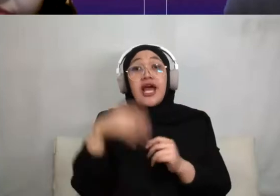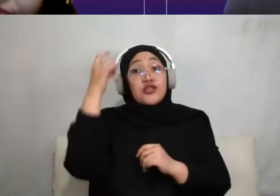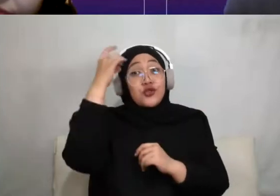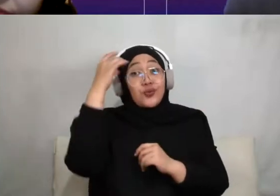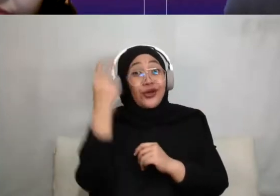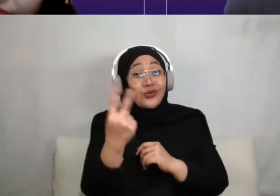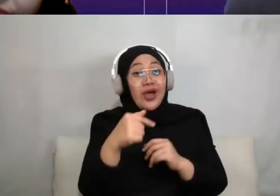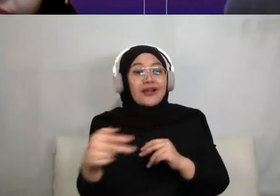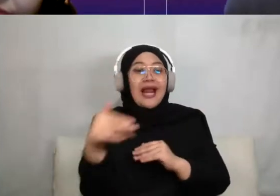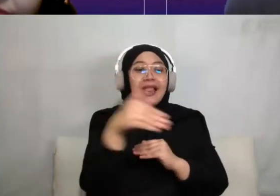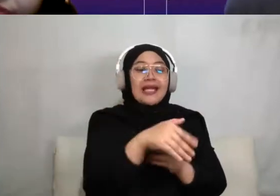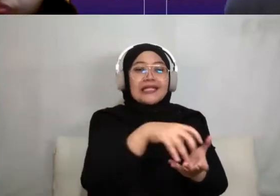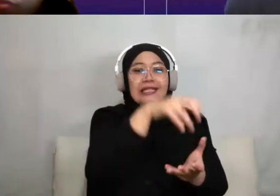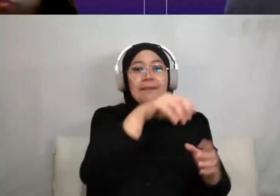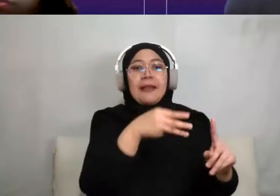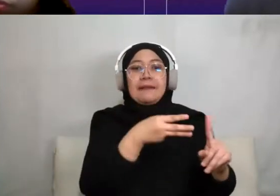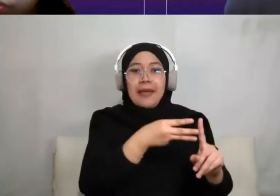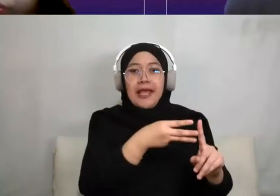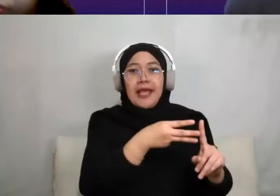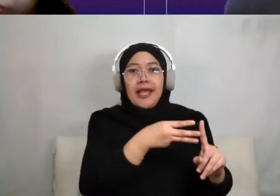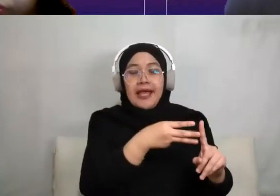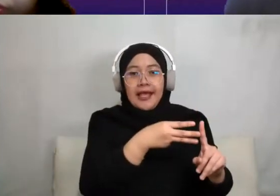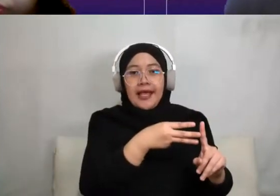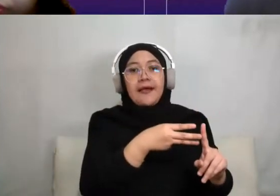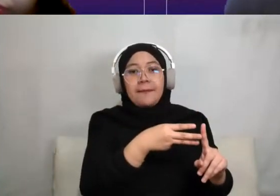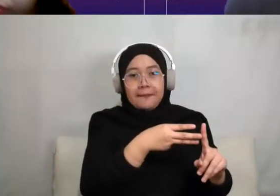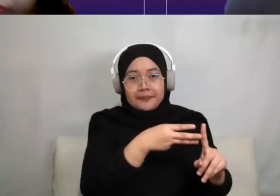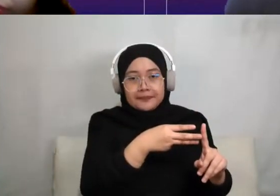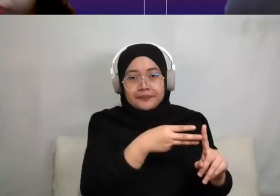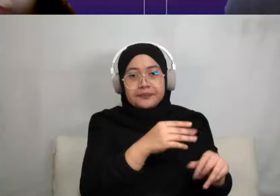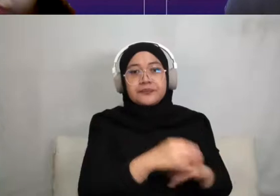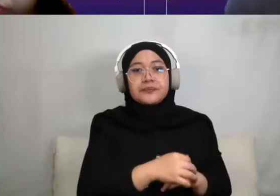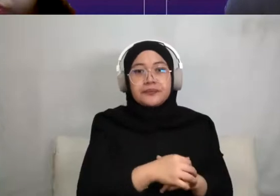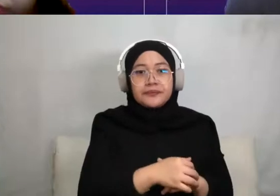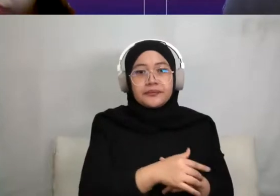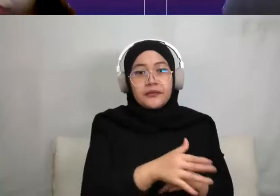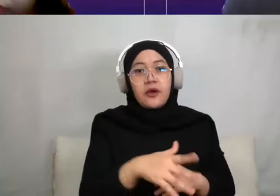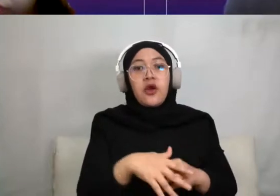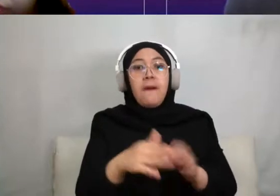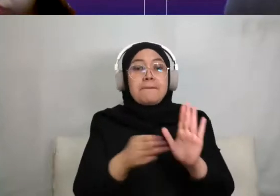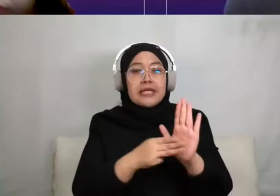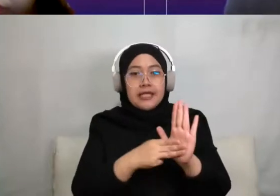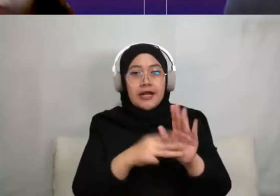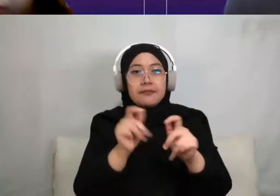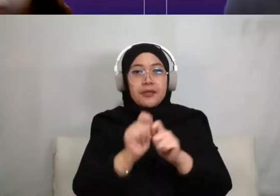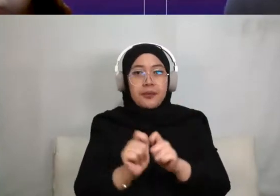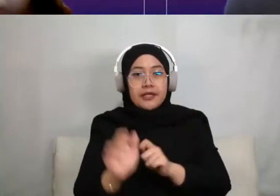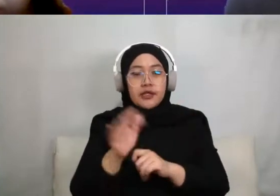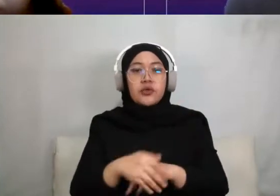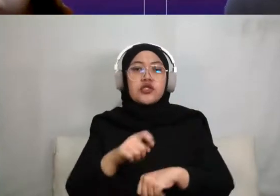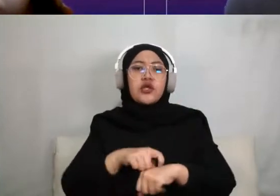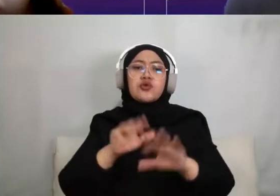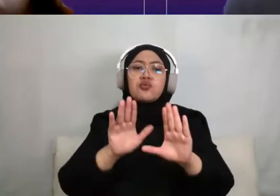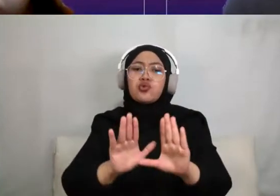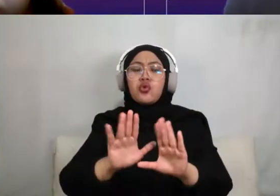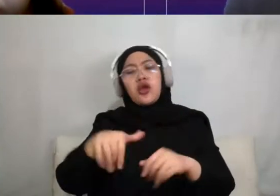to take care of maintenance? After 10 o'clock, after 11 o'clock, once the bus comes back to the depot in the night time for